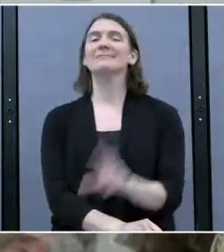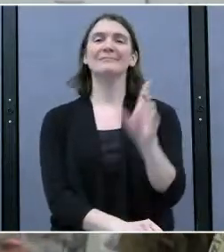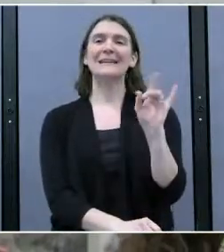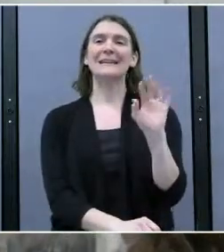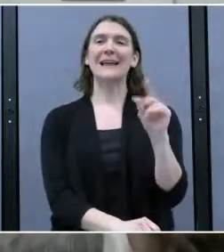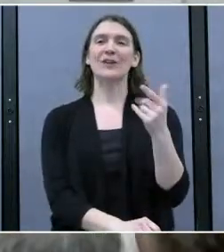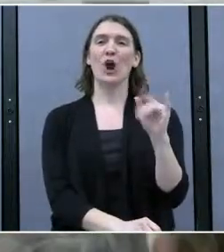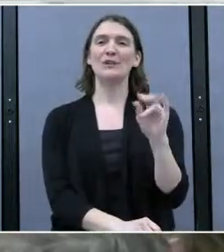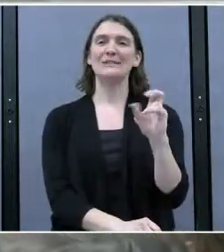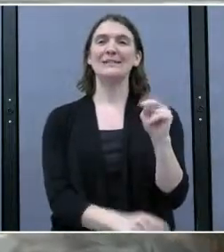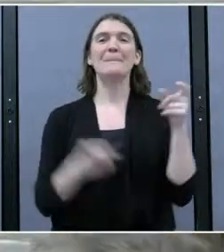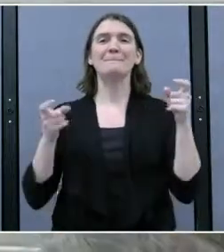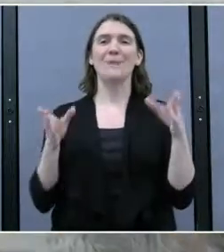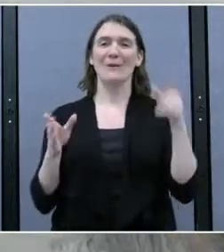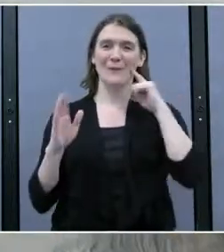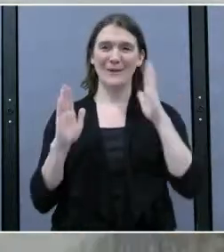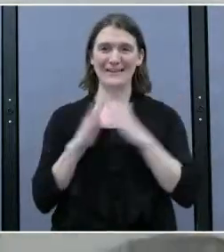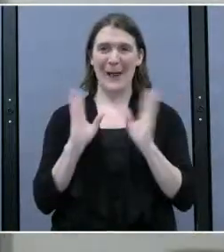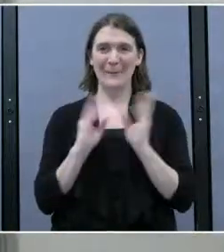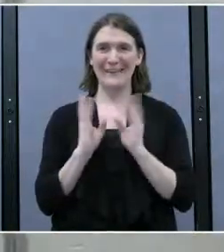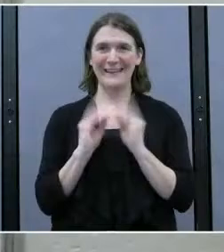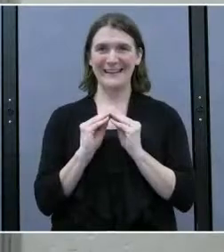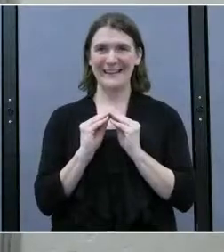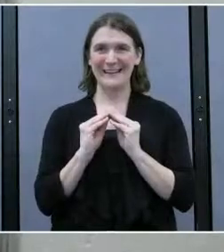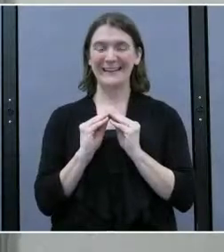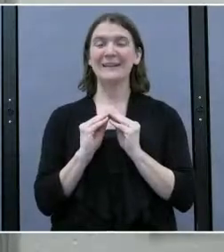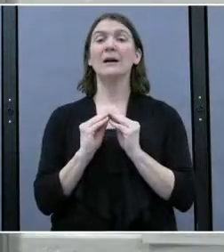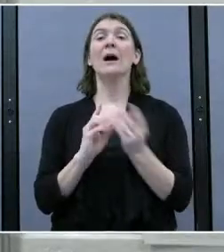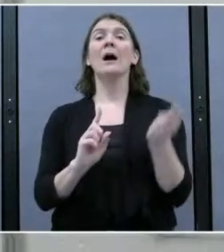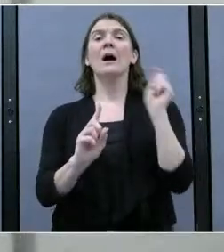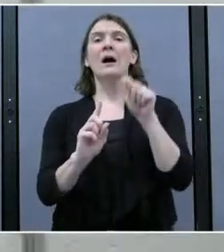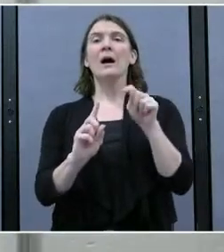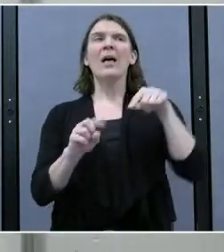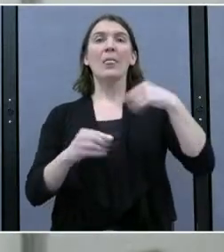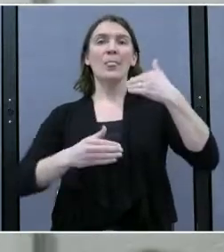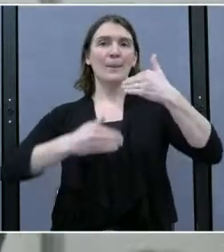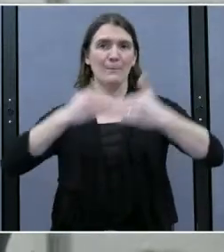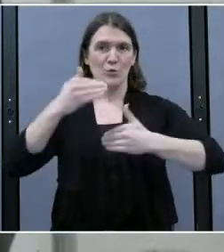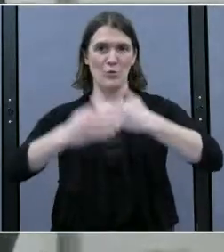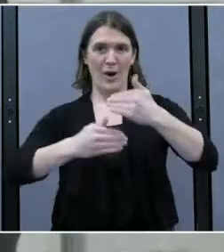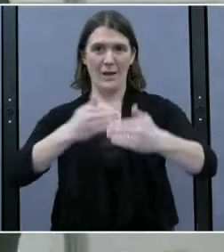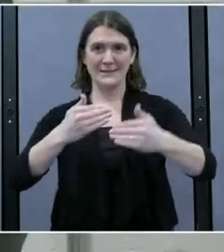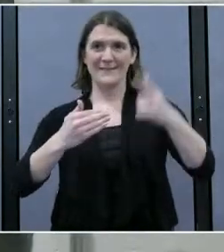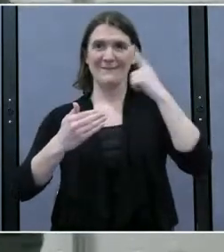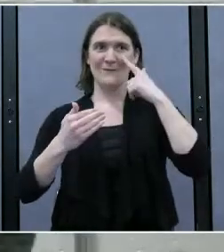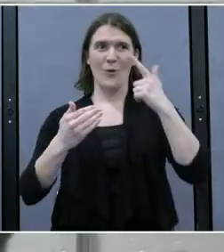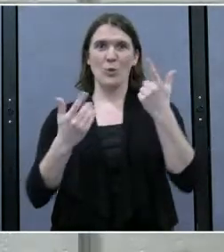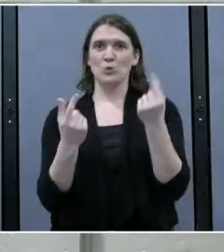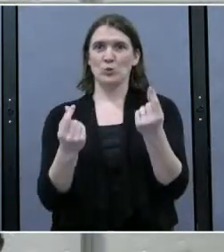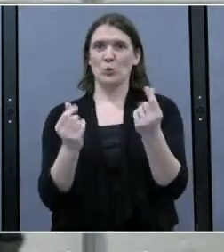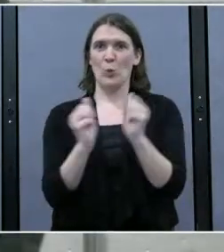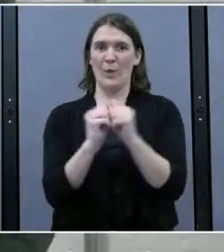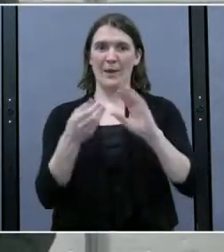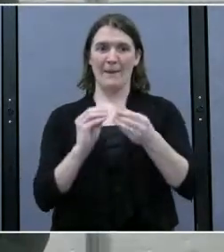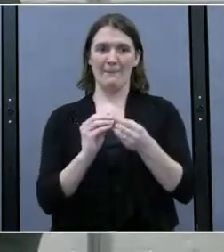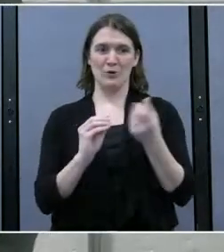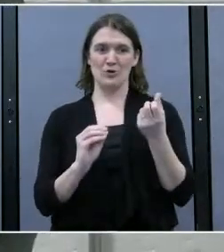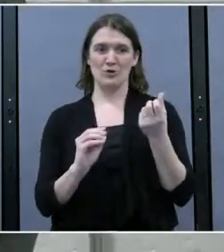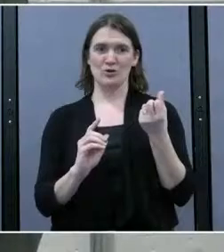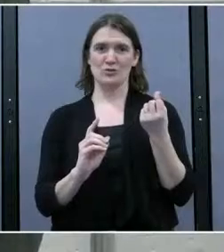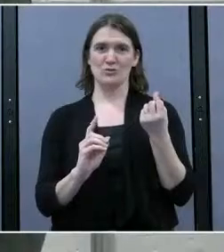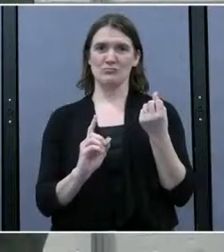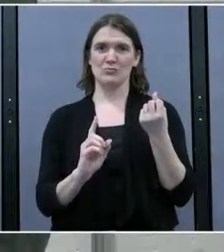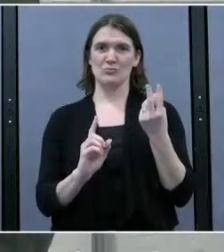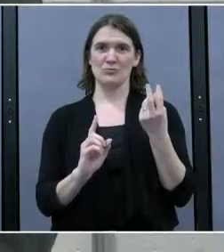David Gardenstein, moderator. I just want to address the process for dealing with this article relating